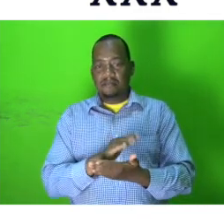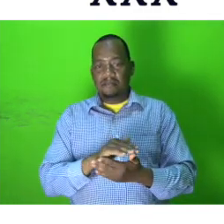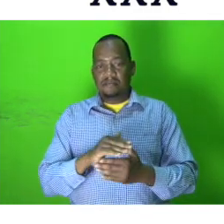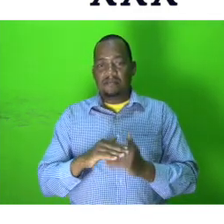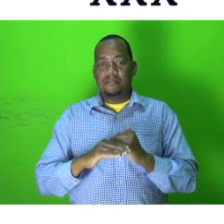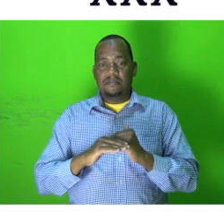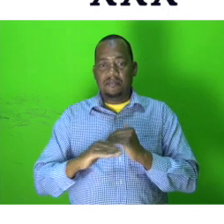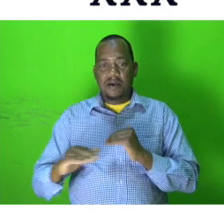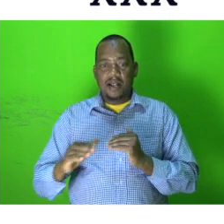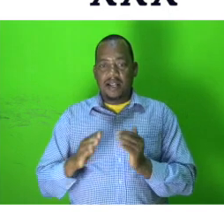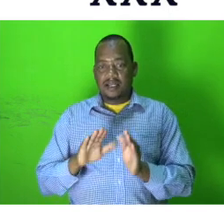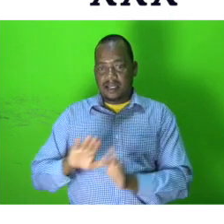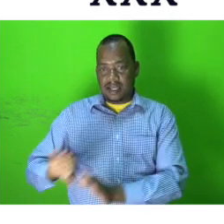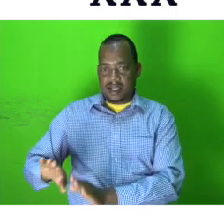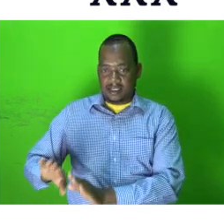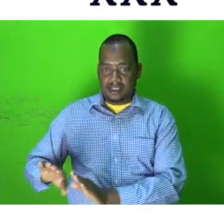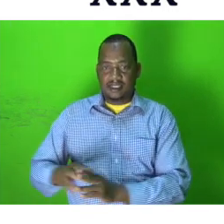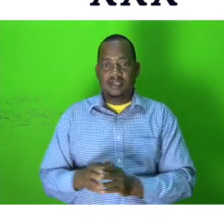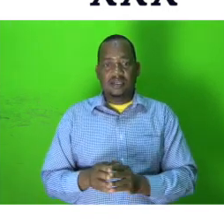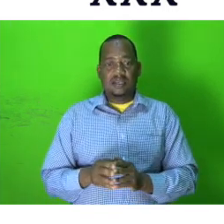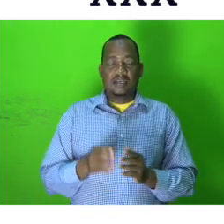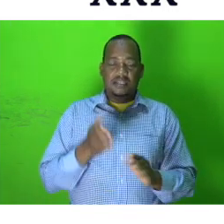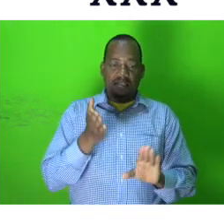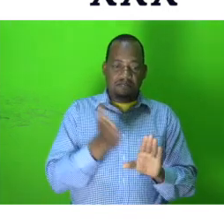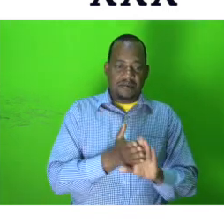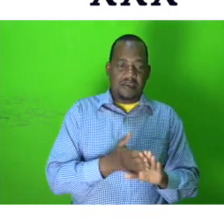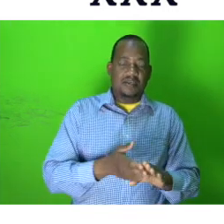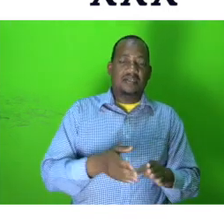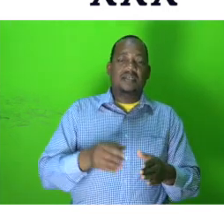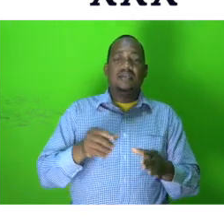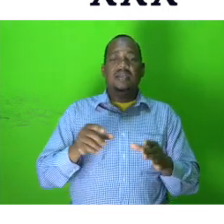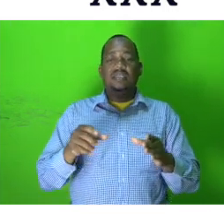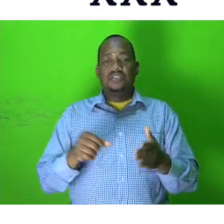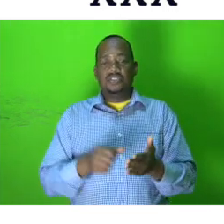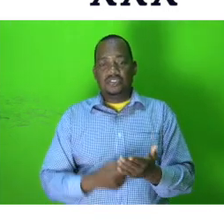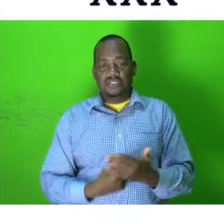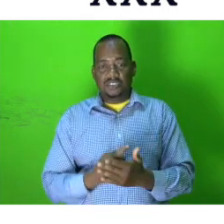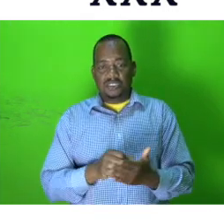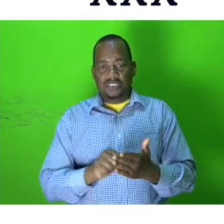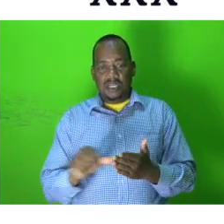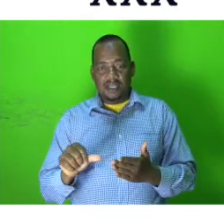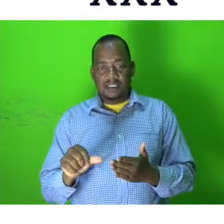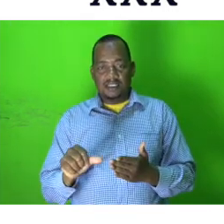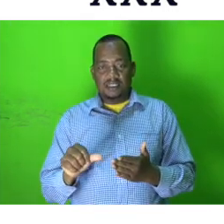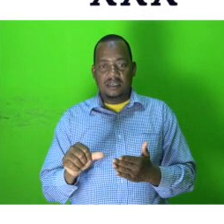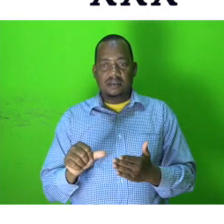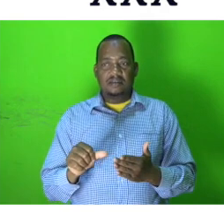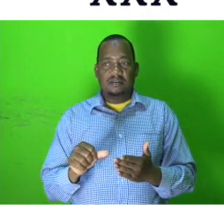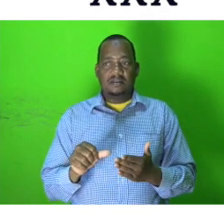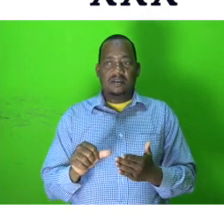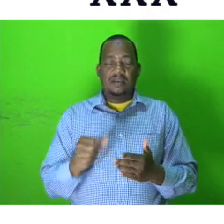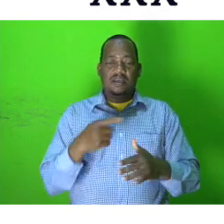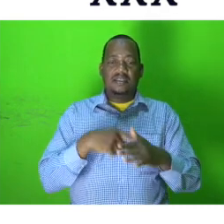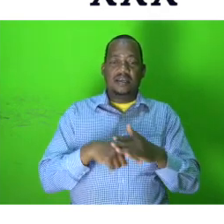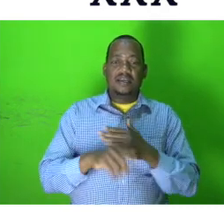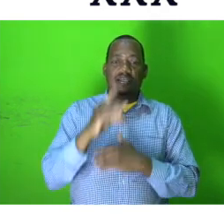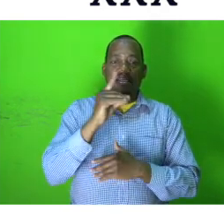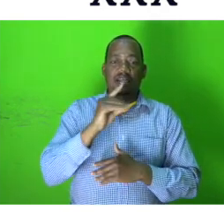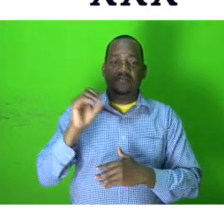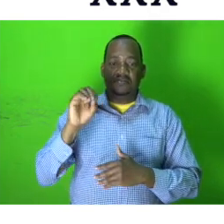and then credit side, you see that bank charge. Then we come to the debit side, we see that